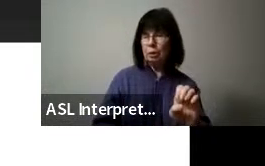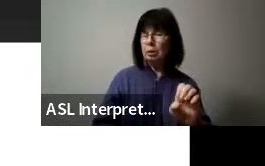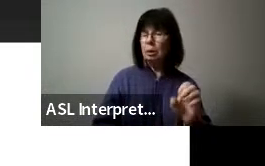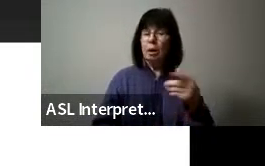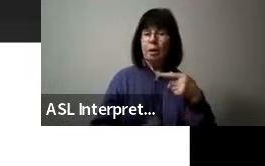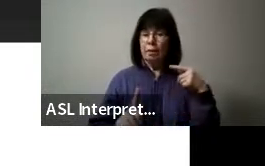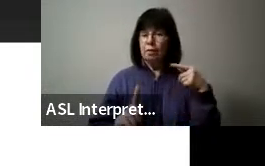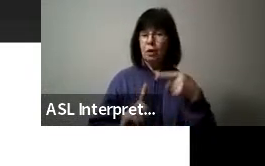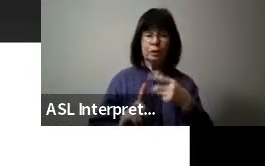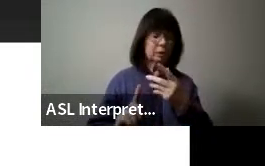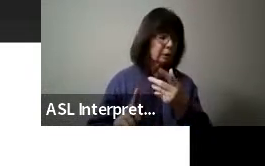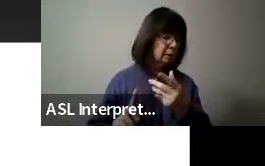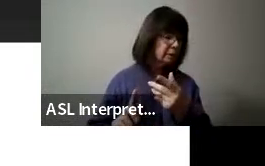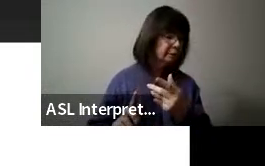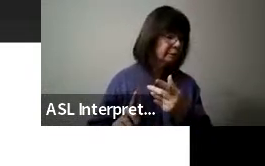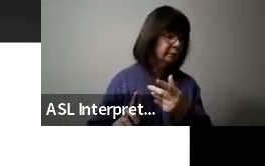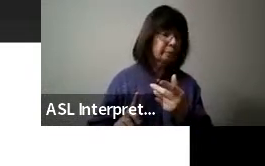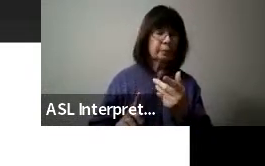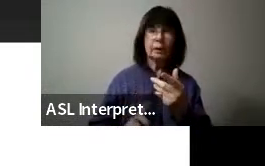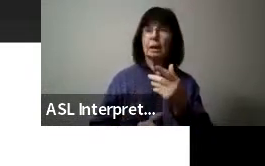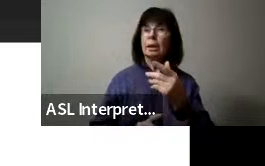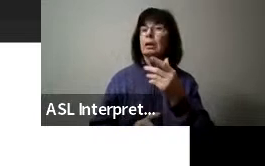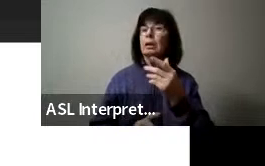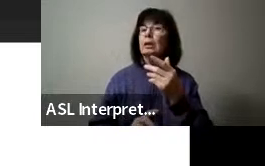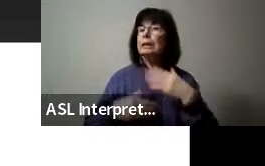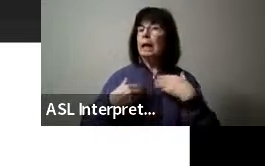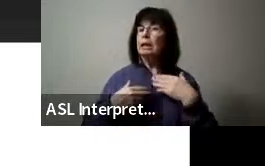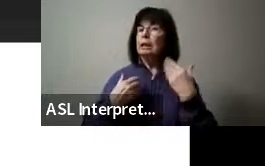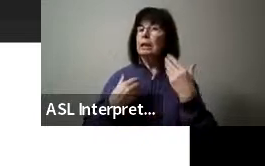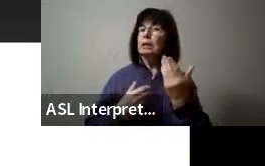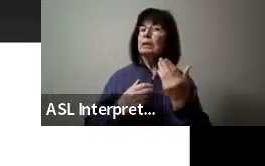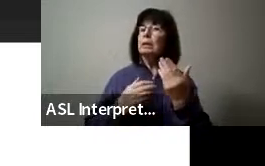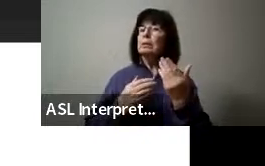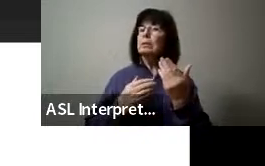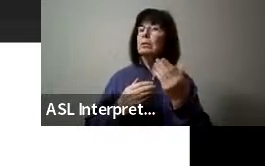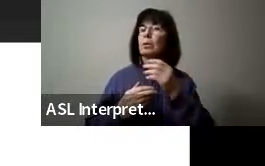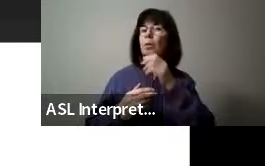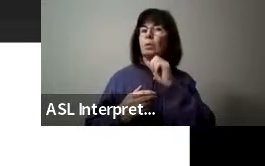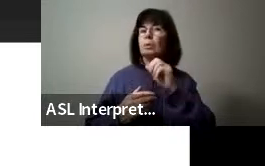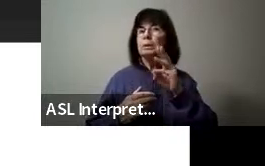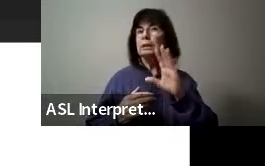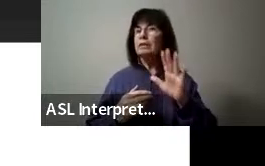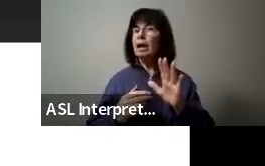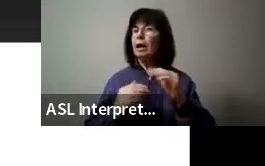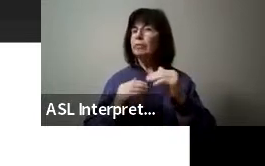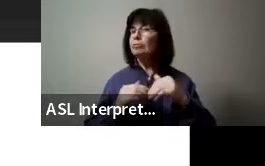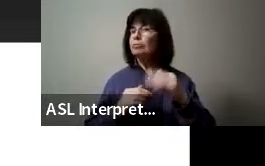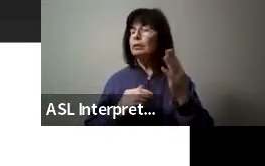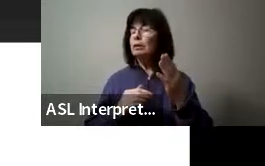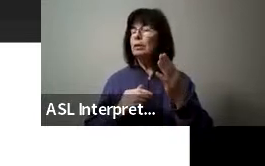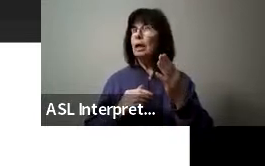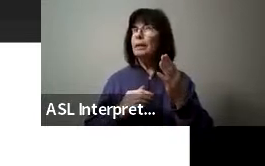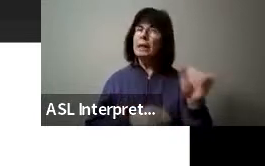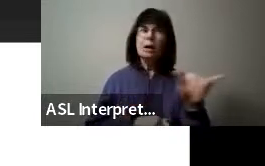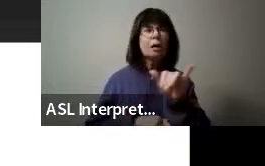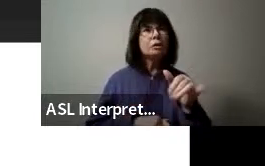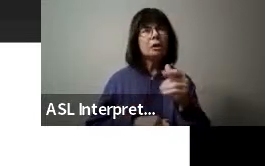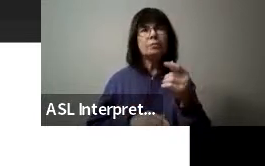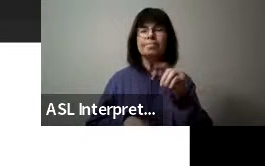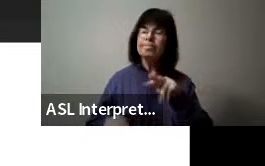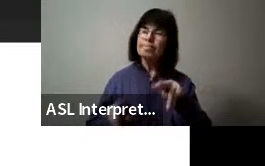to 65-year-old age demographic. And then again, looking at residents who are in